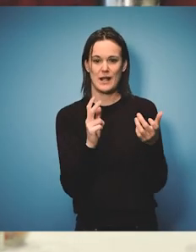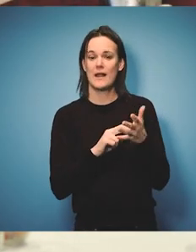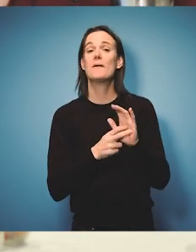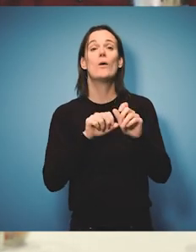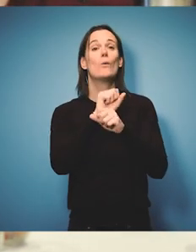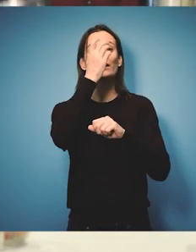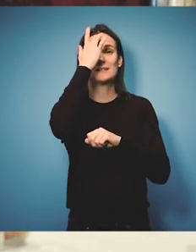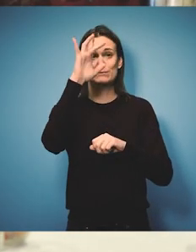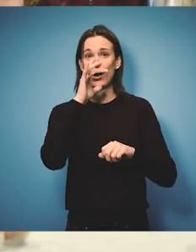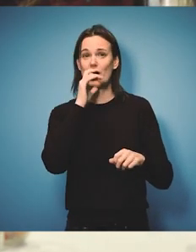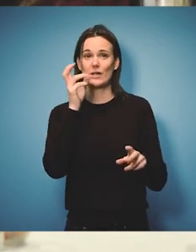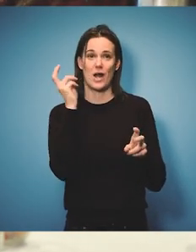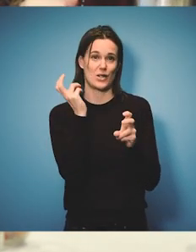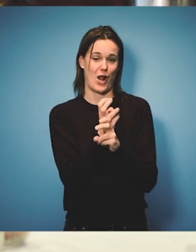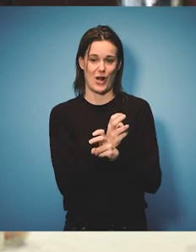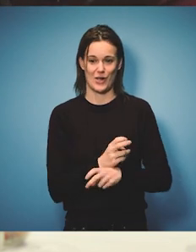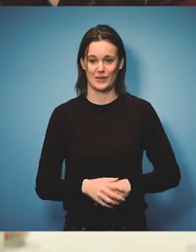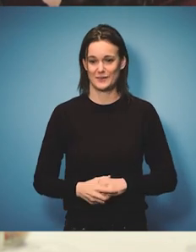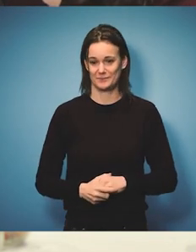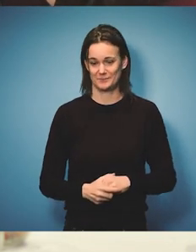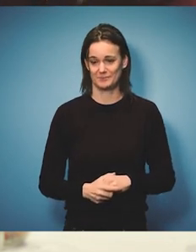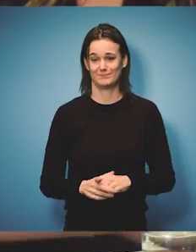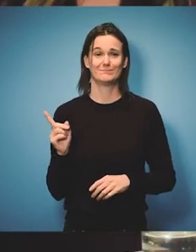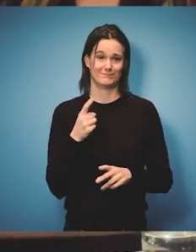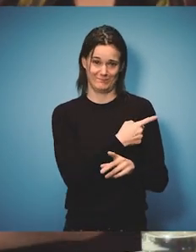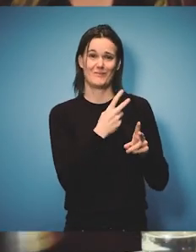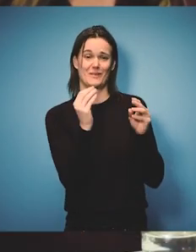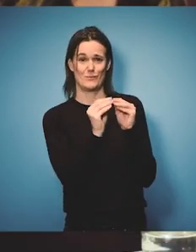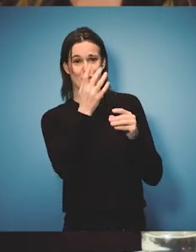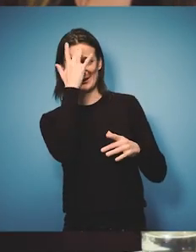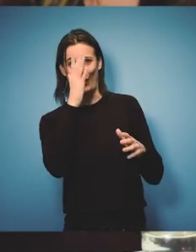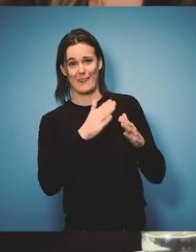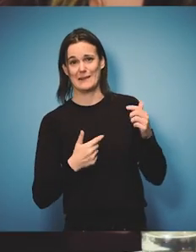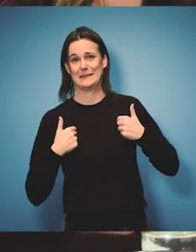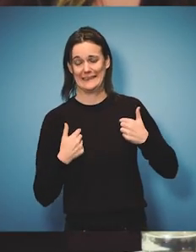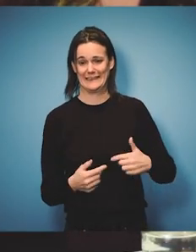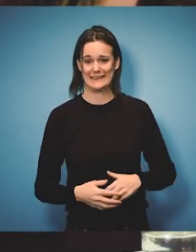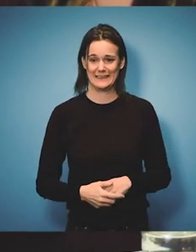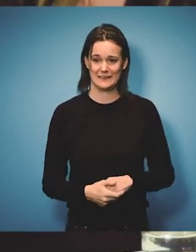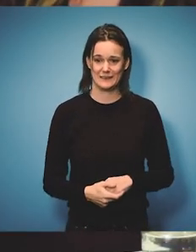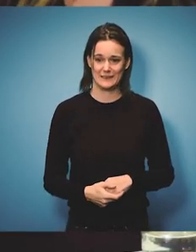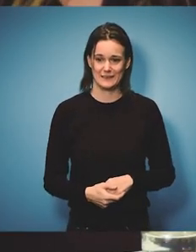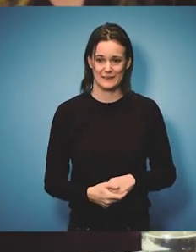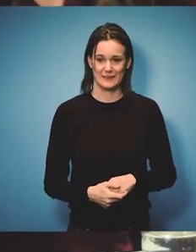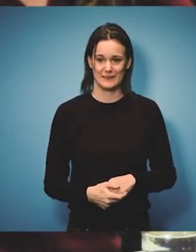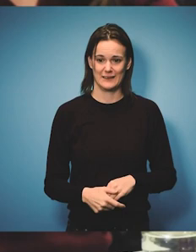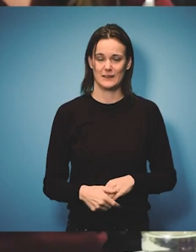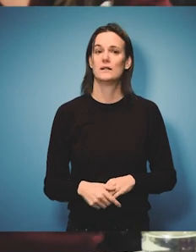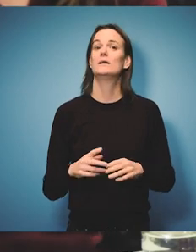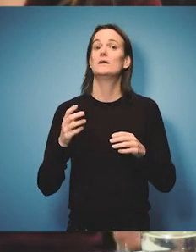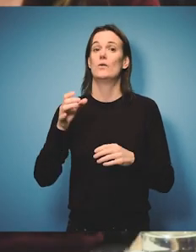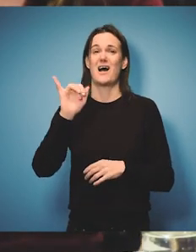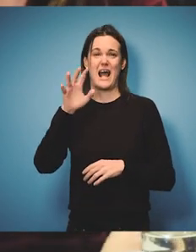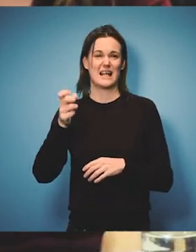working smarter, not harder. Apparently this one's working a lot smarter than I am. We've got it nice and cold, nice and frothy. The first thing I'm going to do is get rid of this